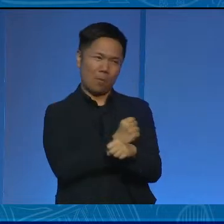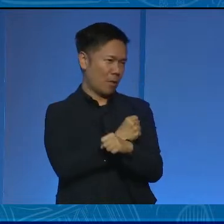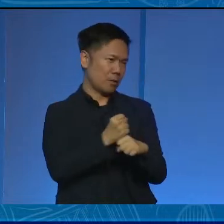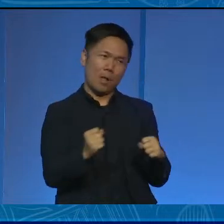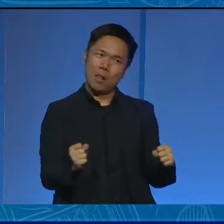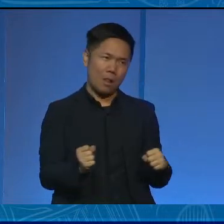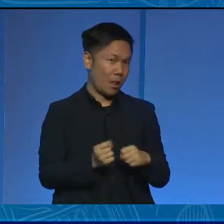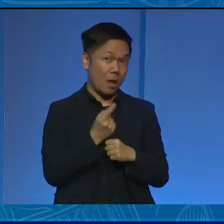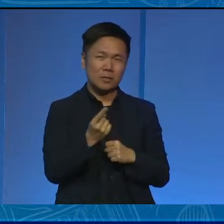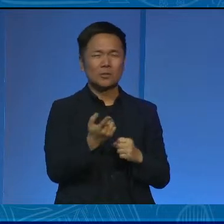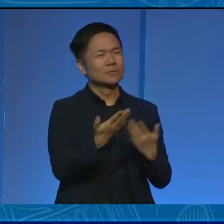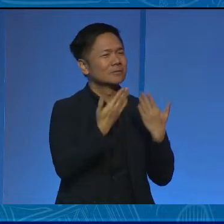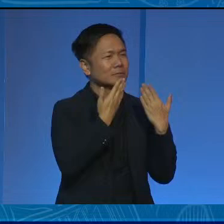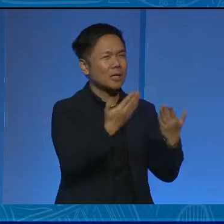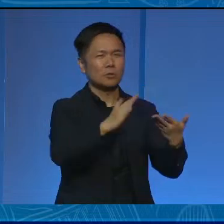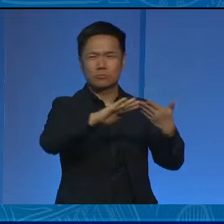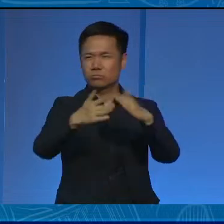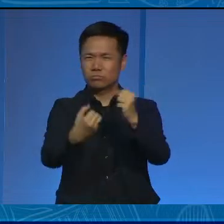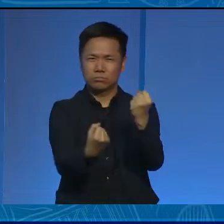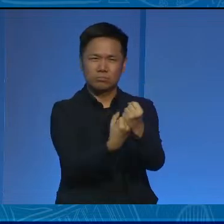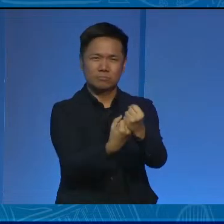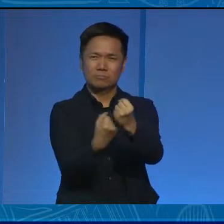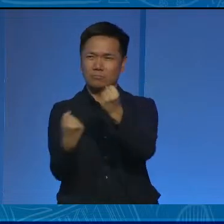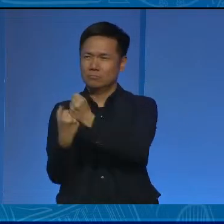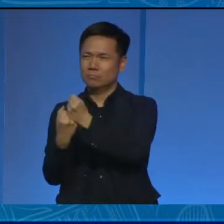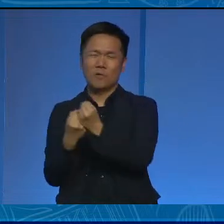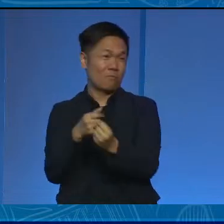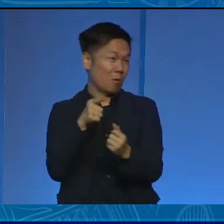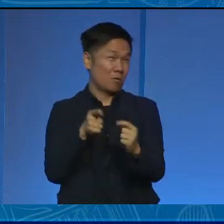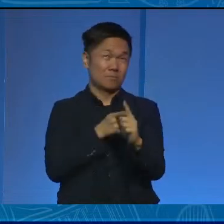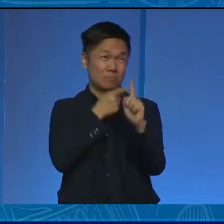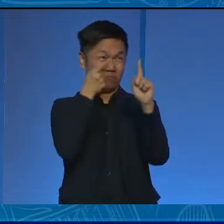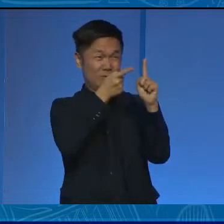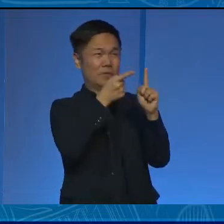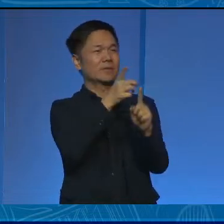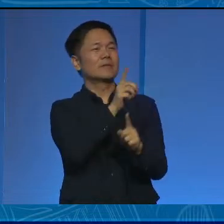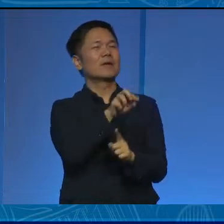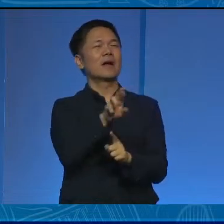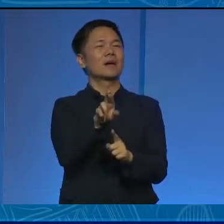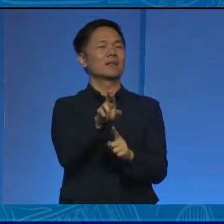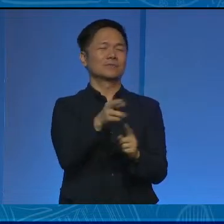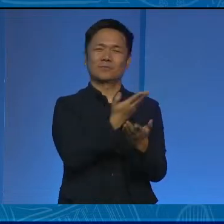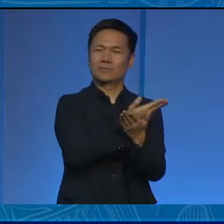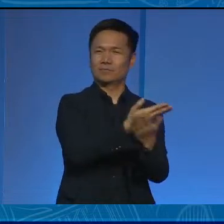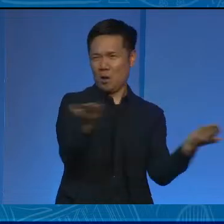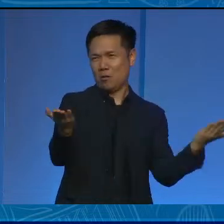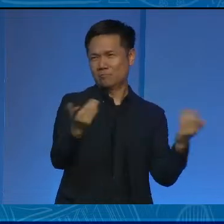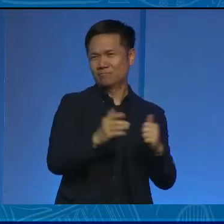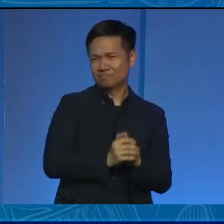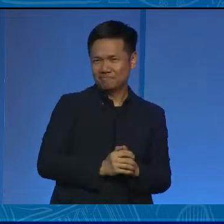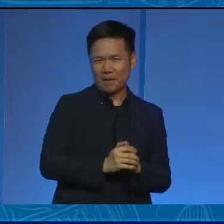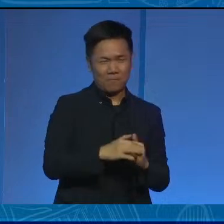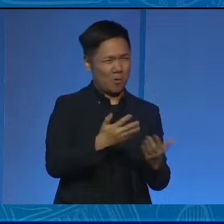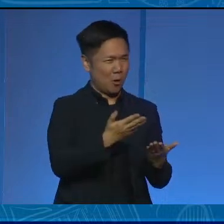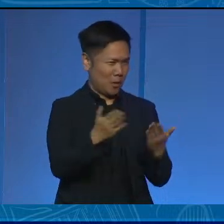your support for DRR initiatives at all levels of Philippine